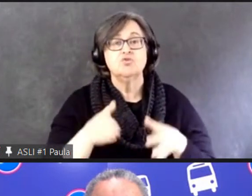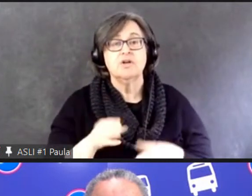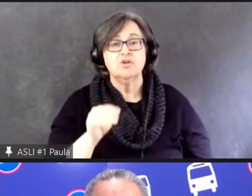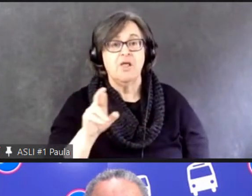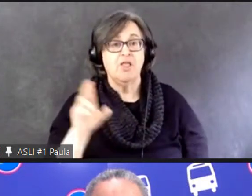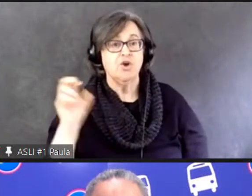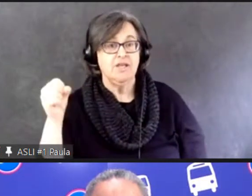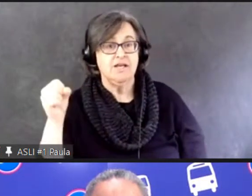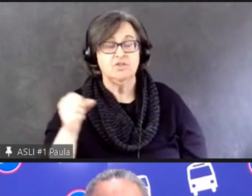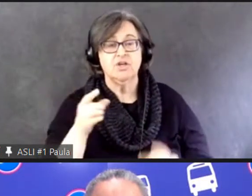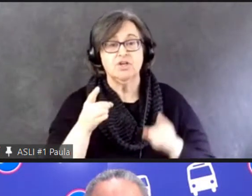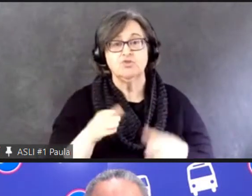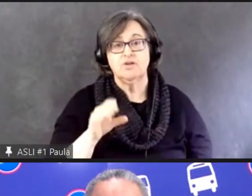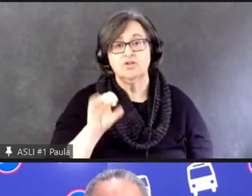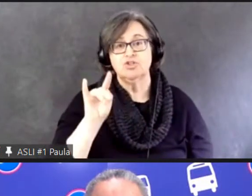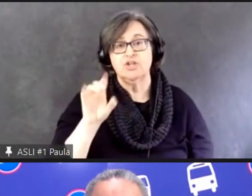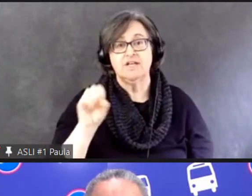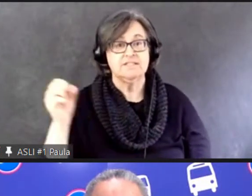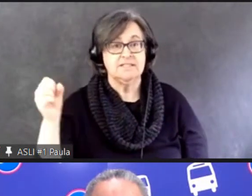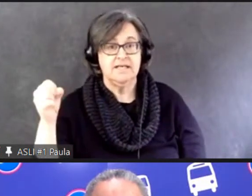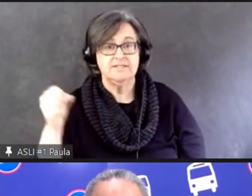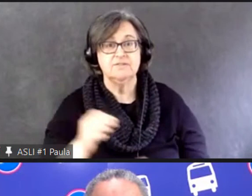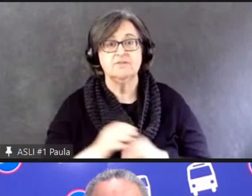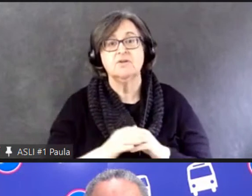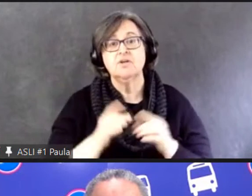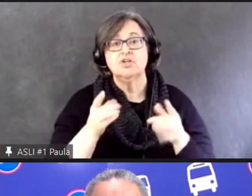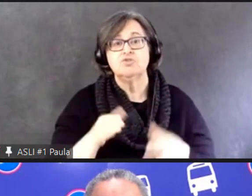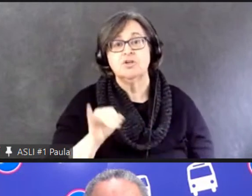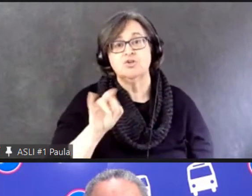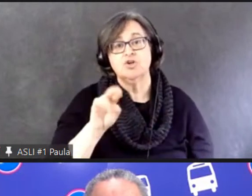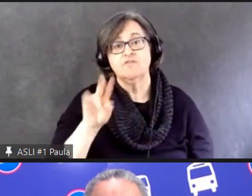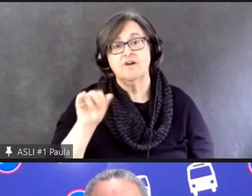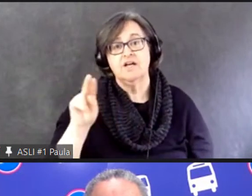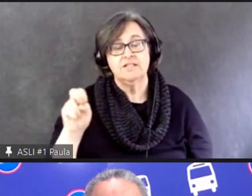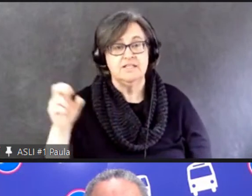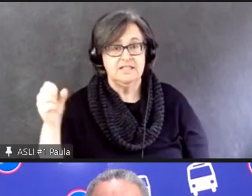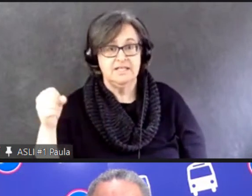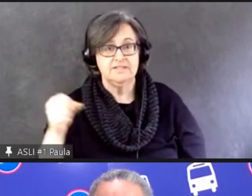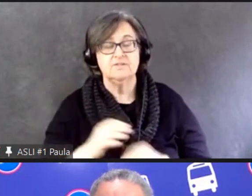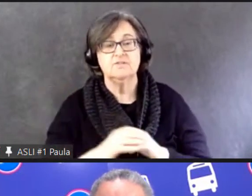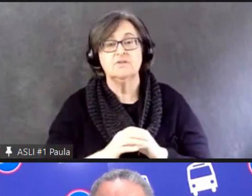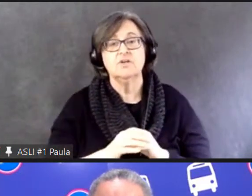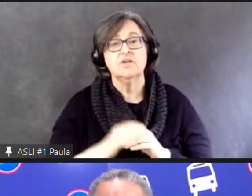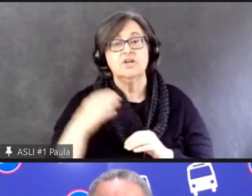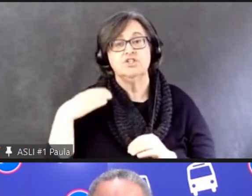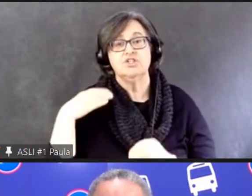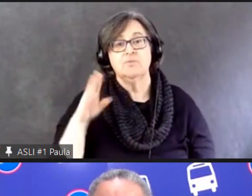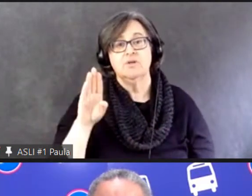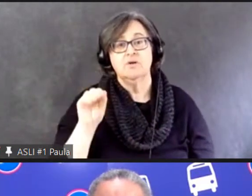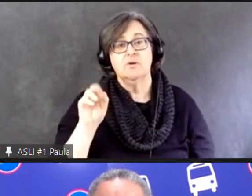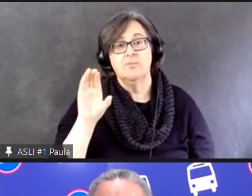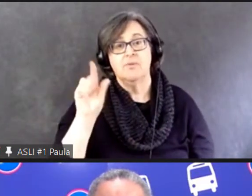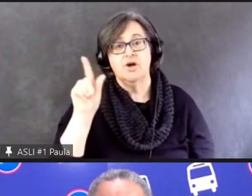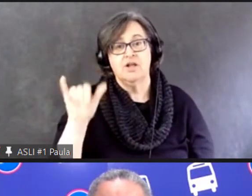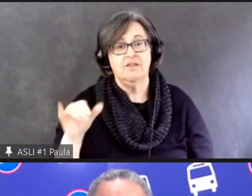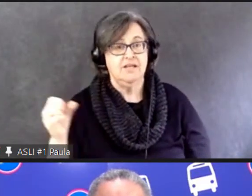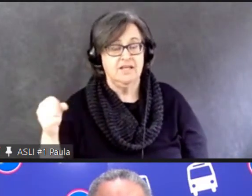Yes. Director Jakes. Yes. Director Irvine. Yes. Chairman Barkley. Yes. Vote on the